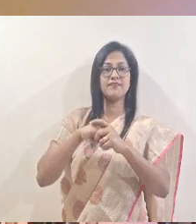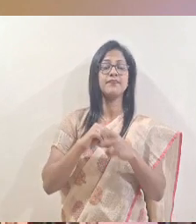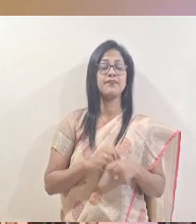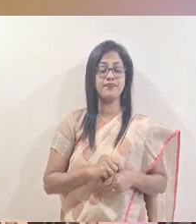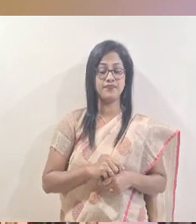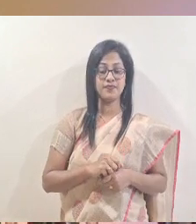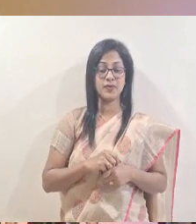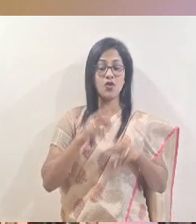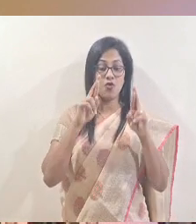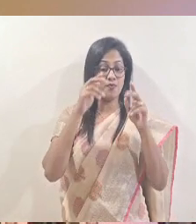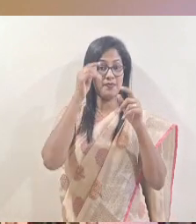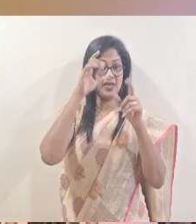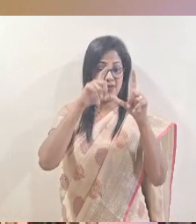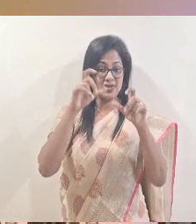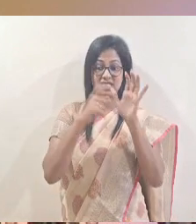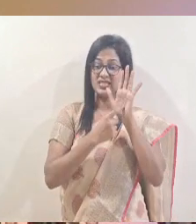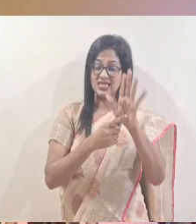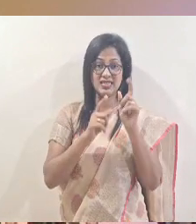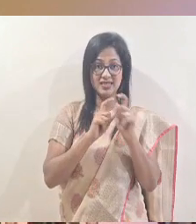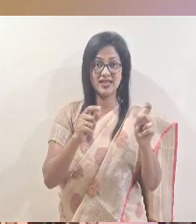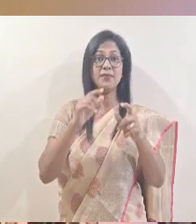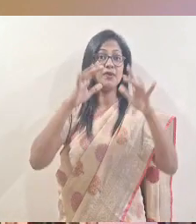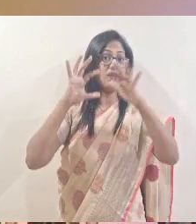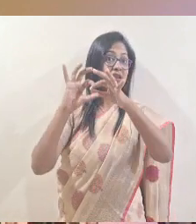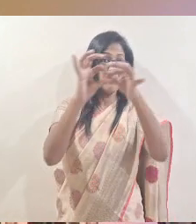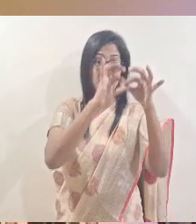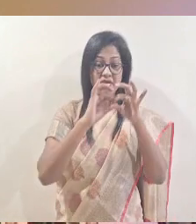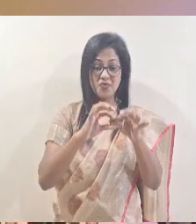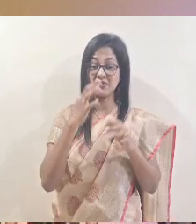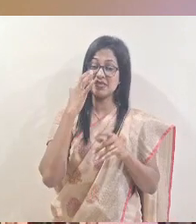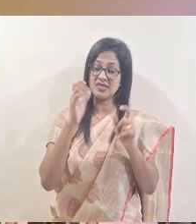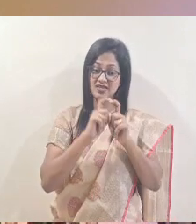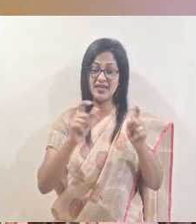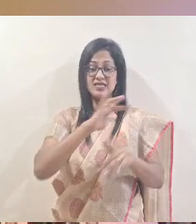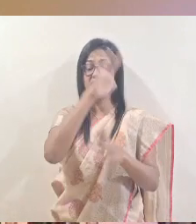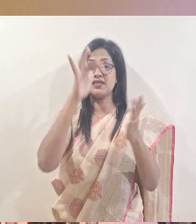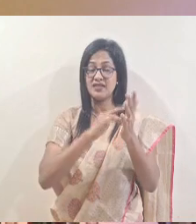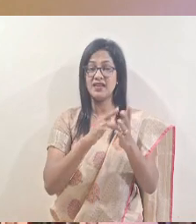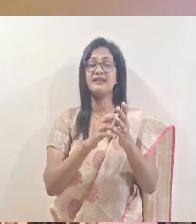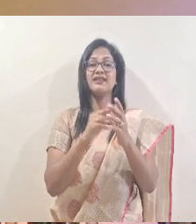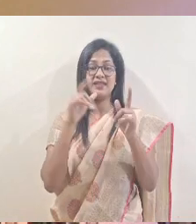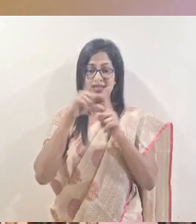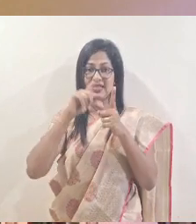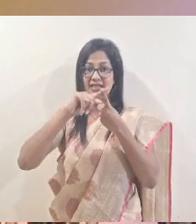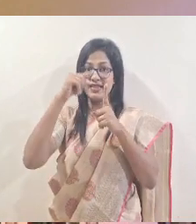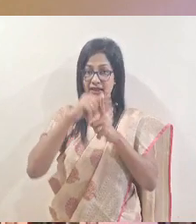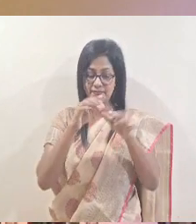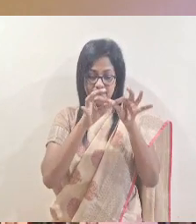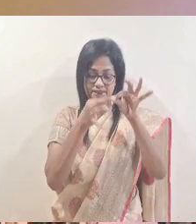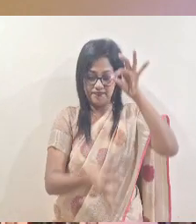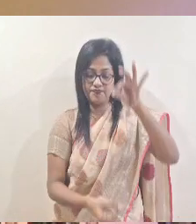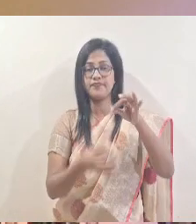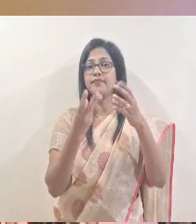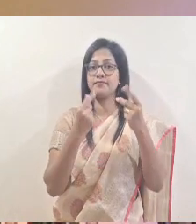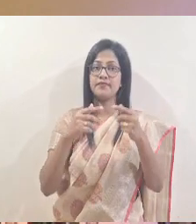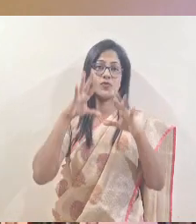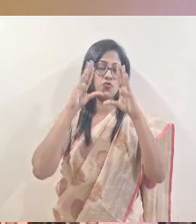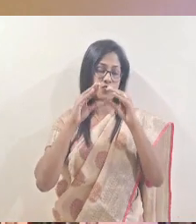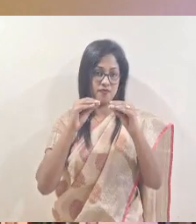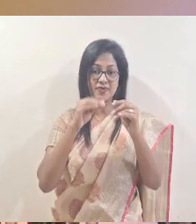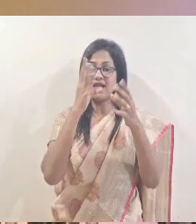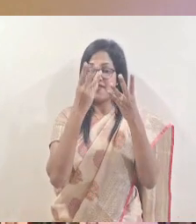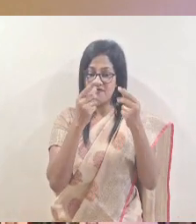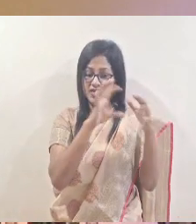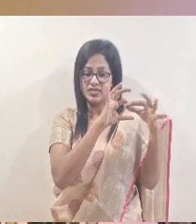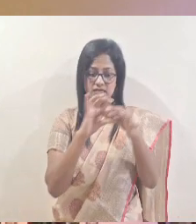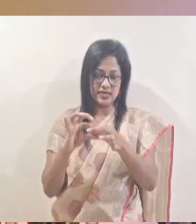clear, but the network was cleaned, and it was analyzed for the centrality in the DepthMapX software, and the values after the analysis were